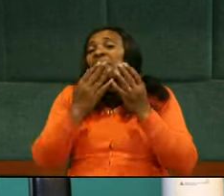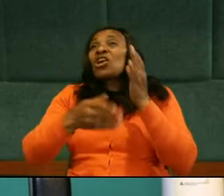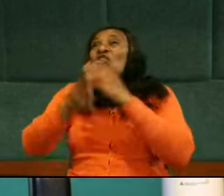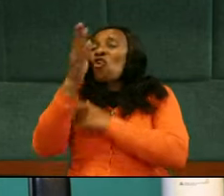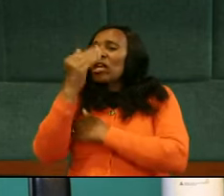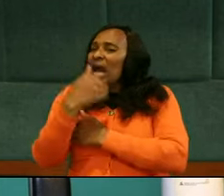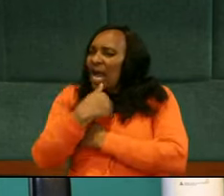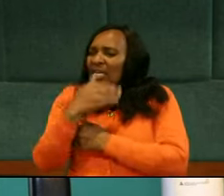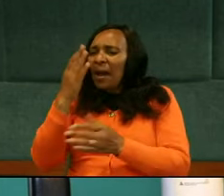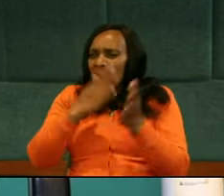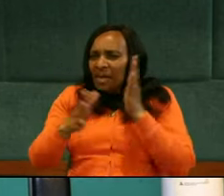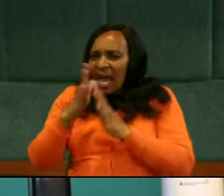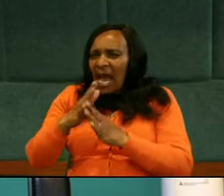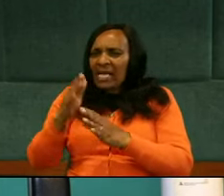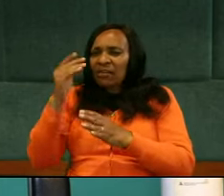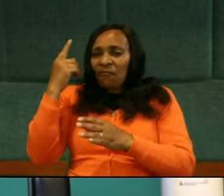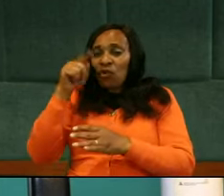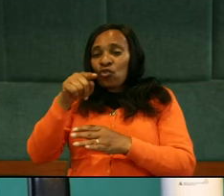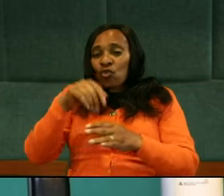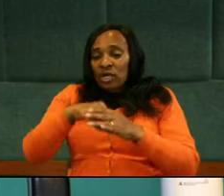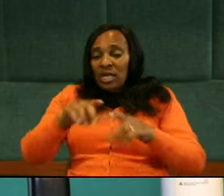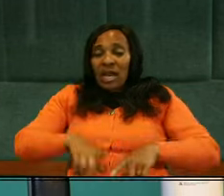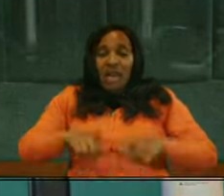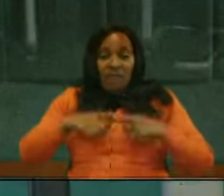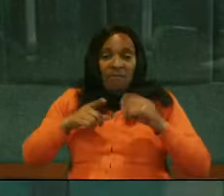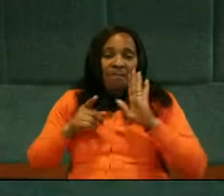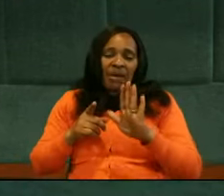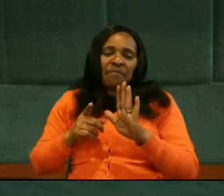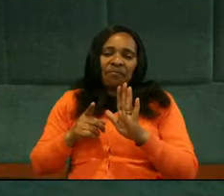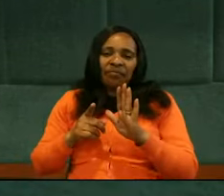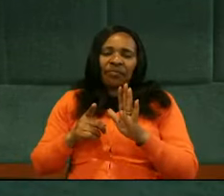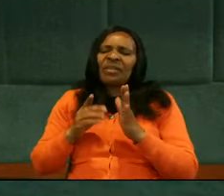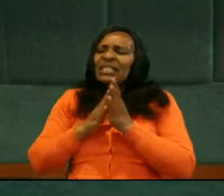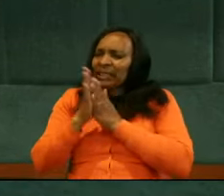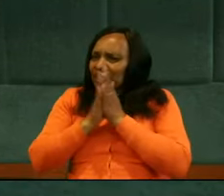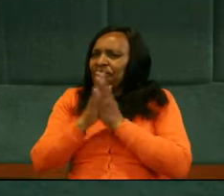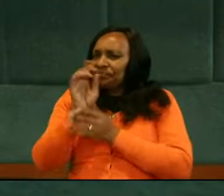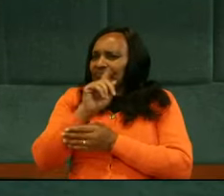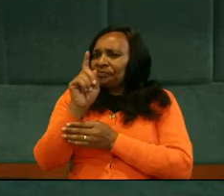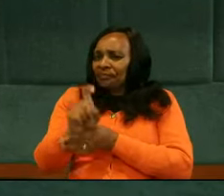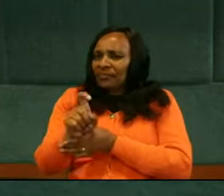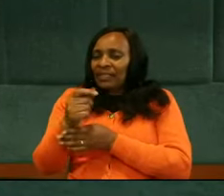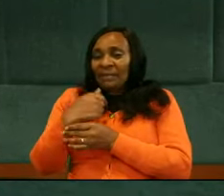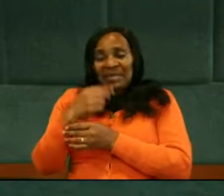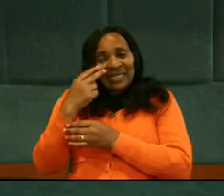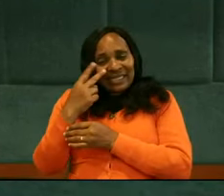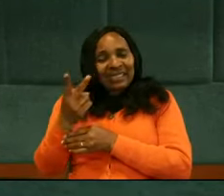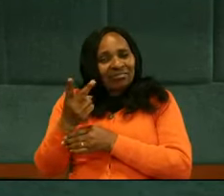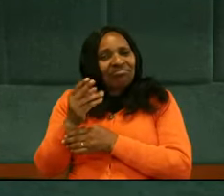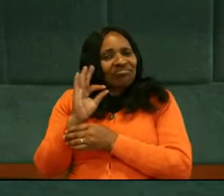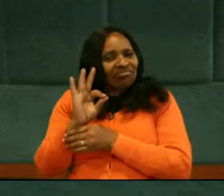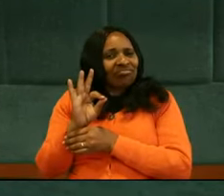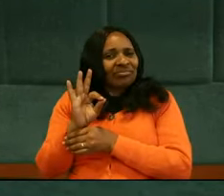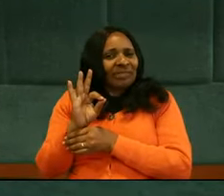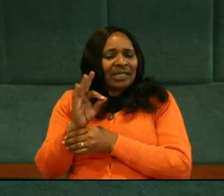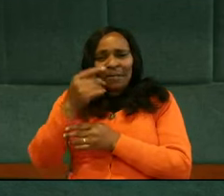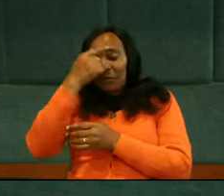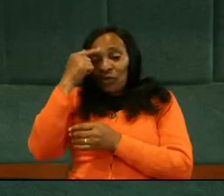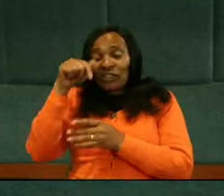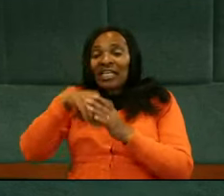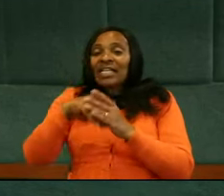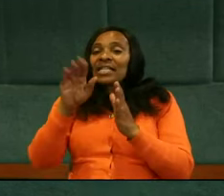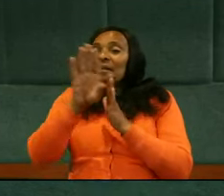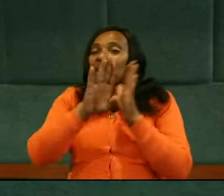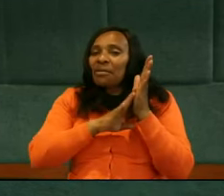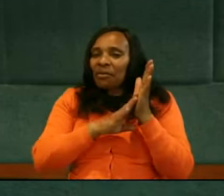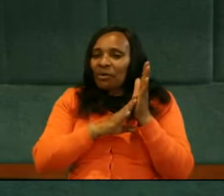a plan for you in your life? Interesting question. I could say it's pretty clear, because it's stated in the Bible,